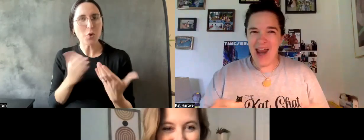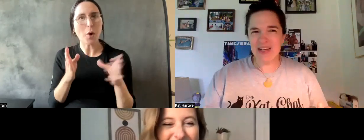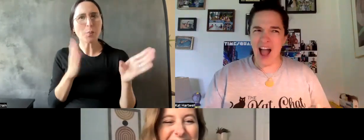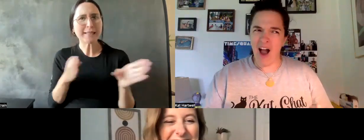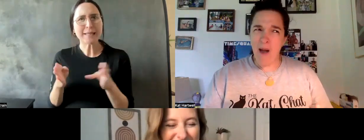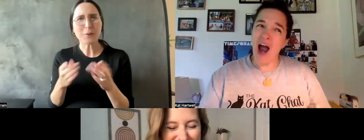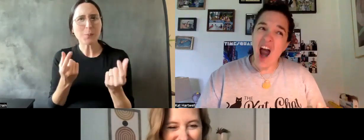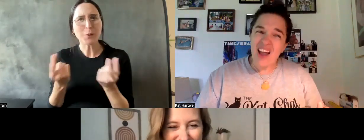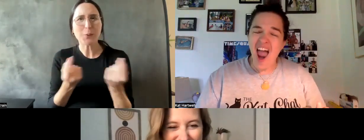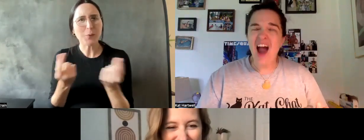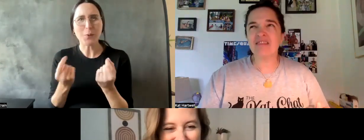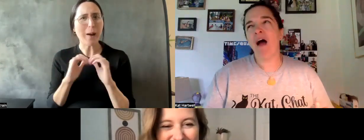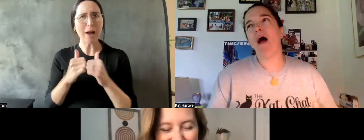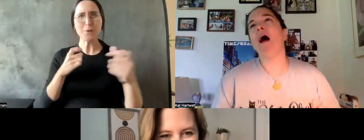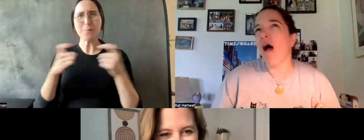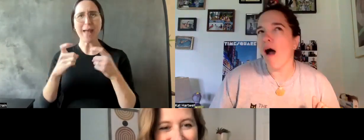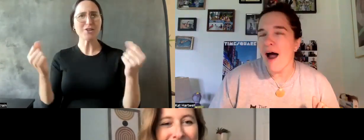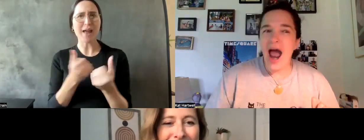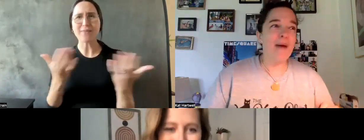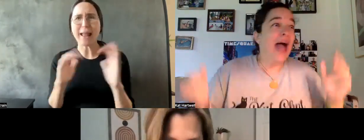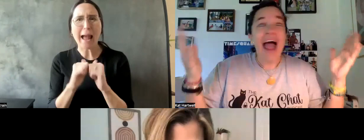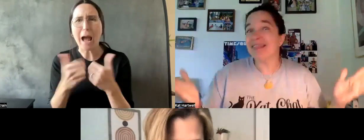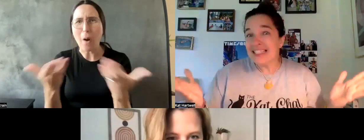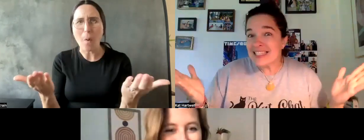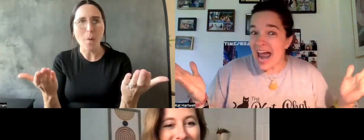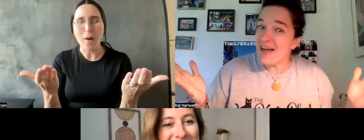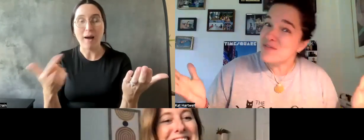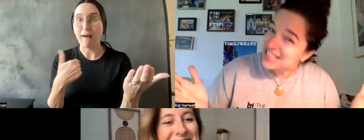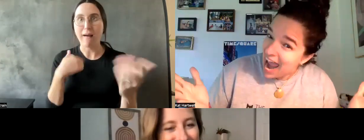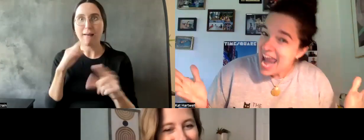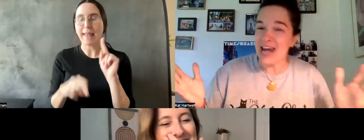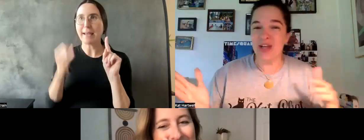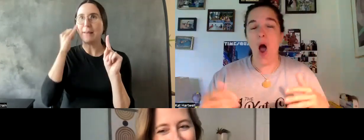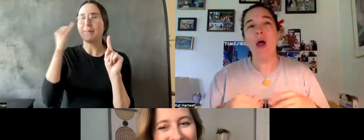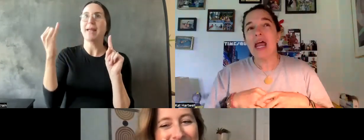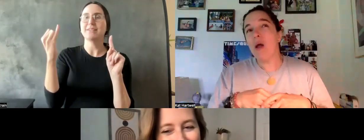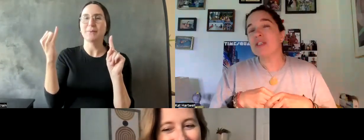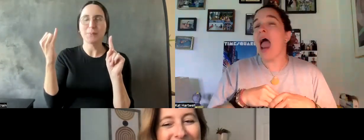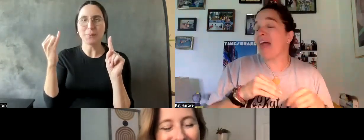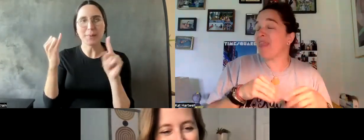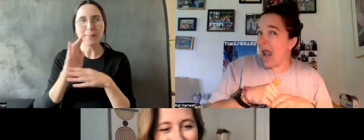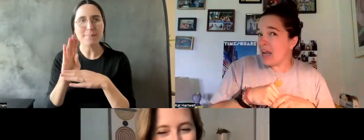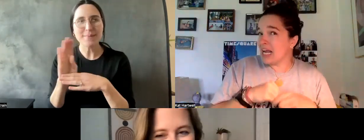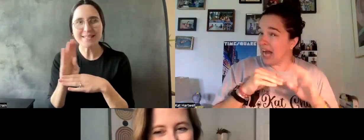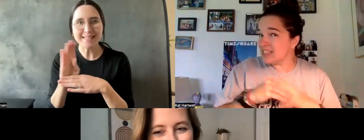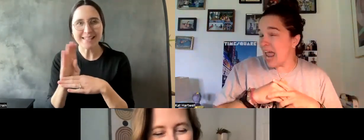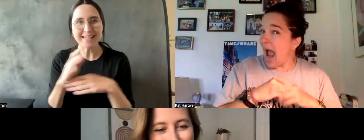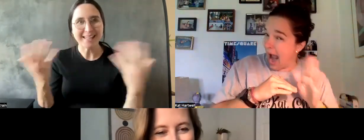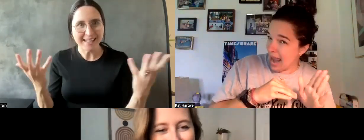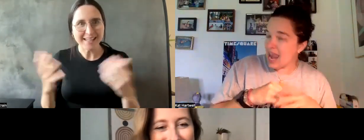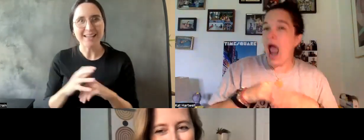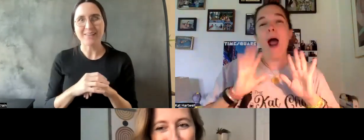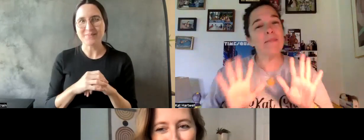now, with that podcast, oh, I'm like, at least not every day, So that at the end in class